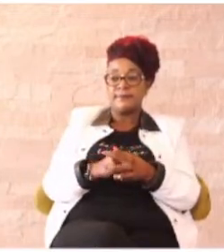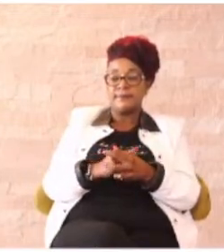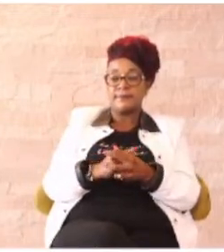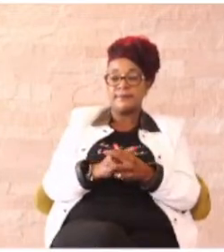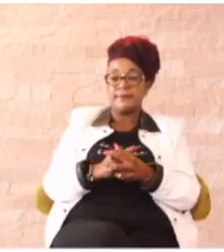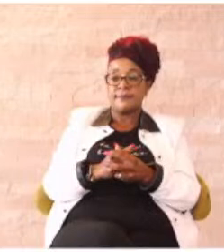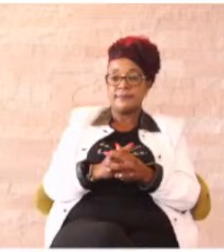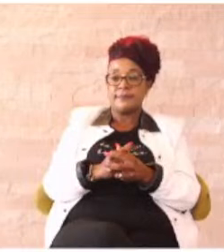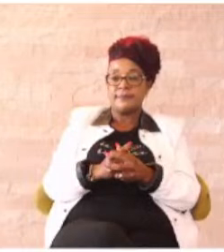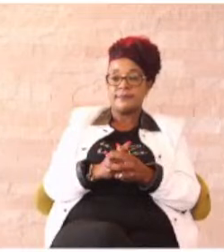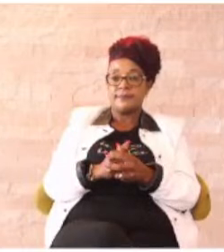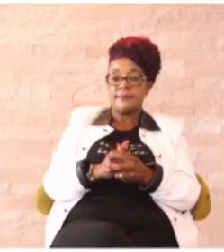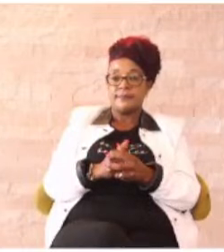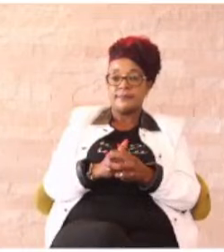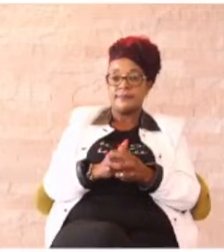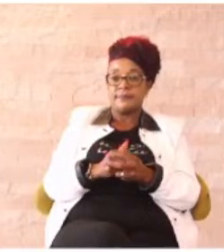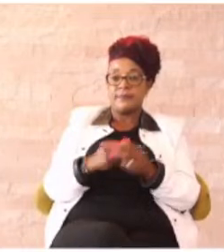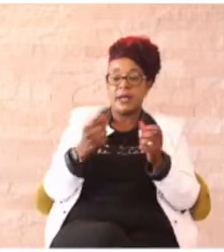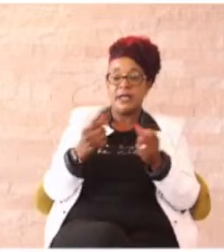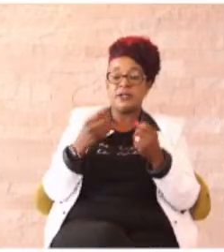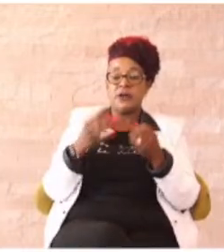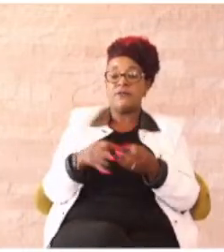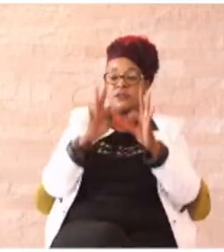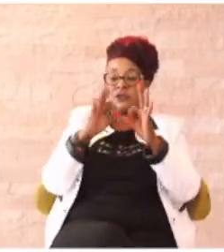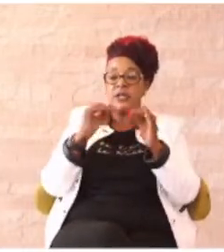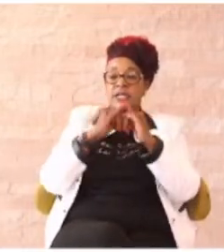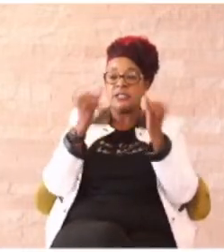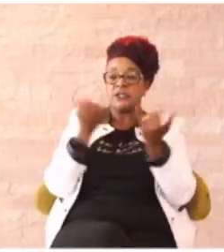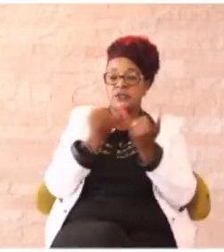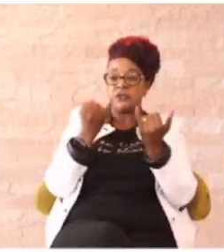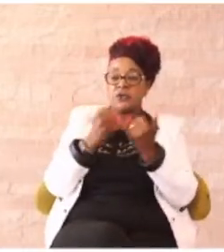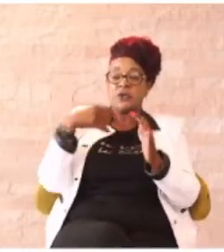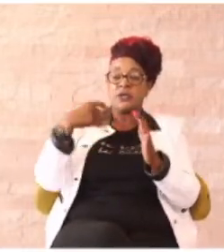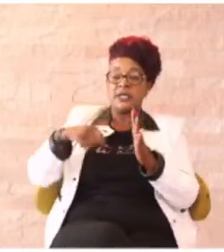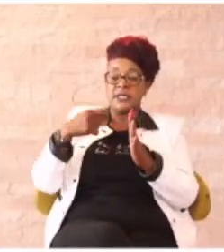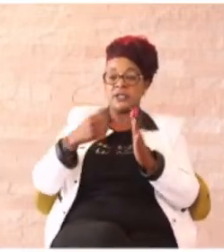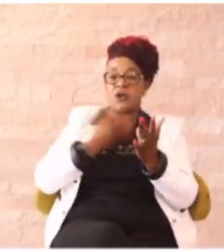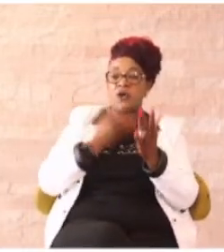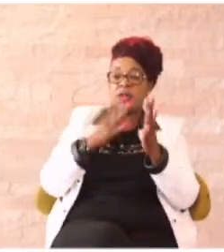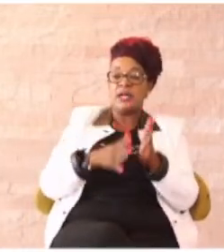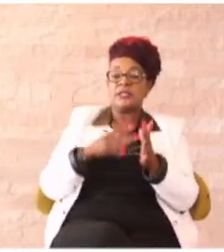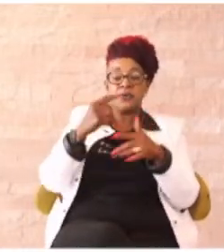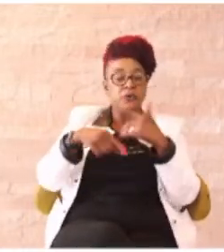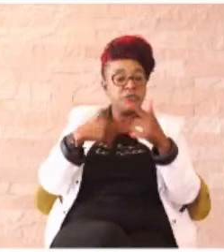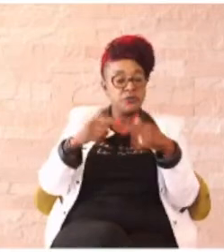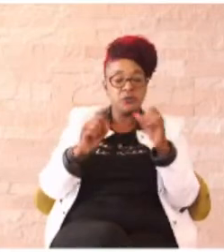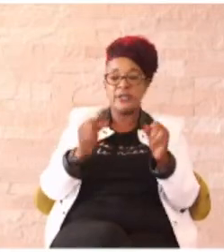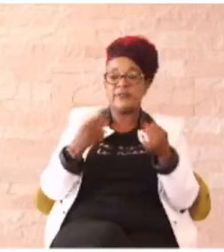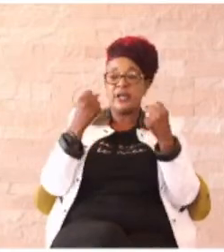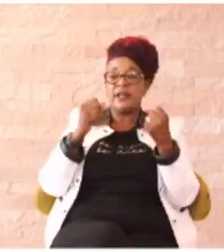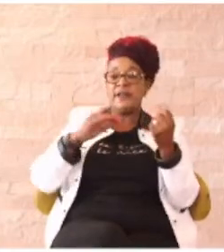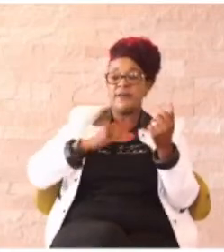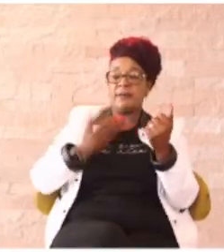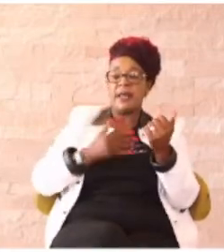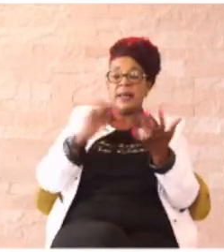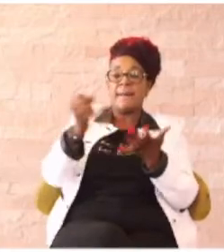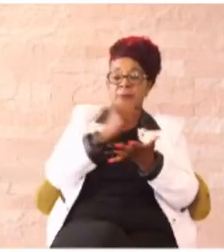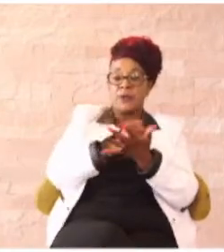At formal institution level, industry owners continued to safeguard their female